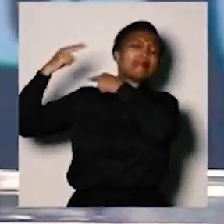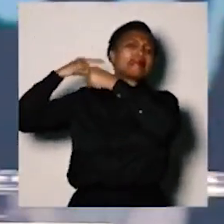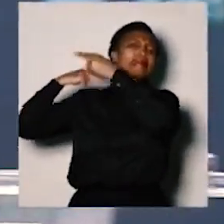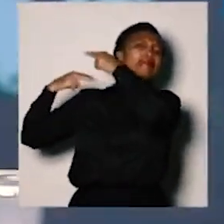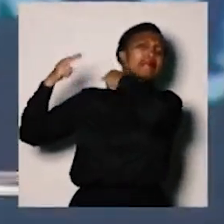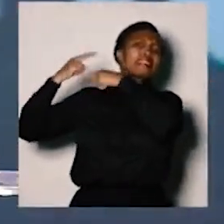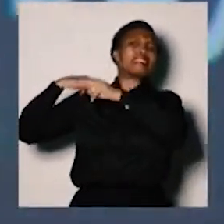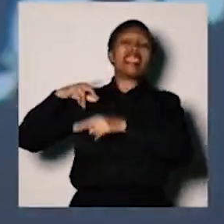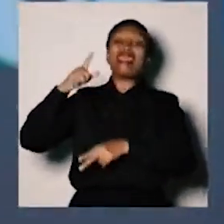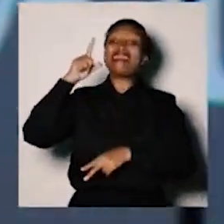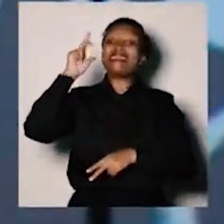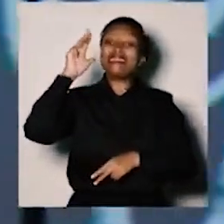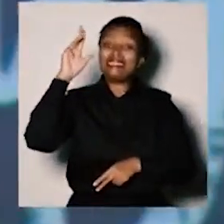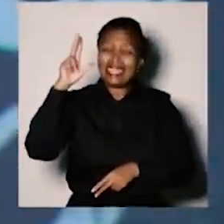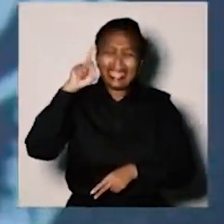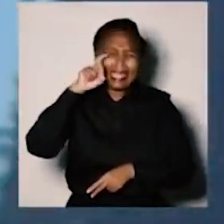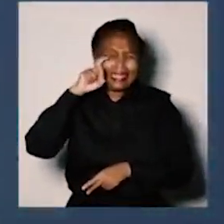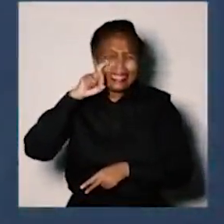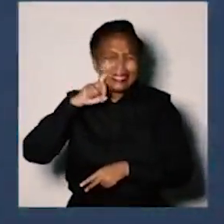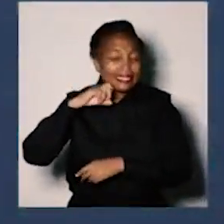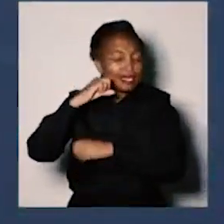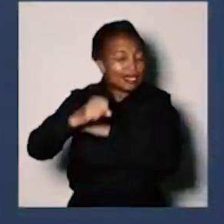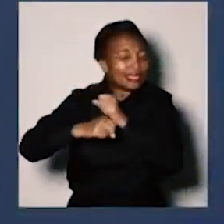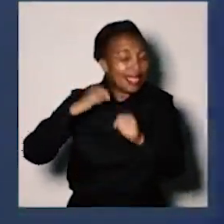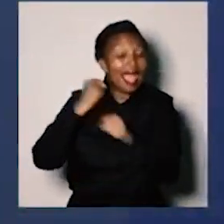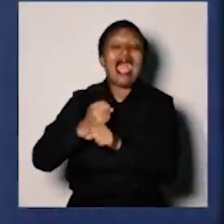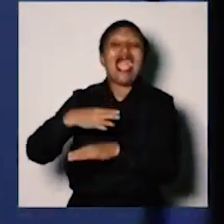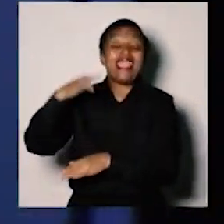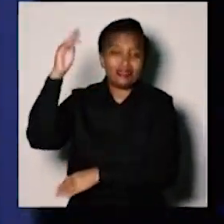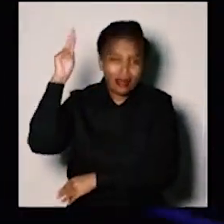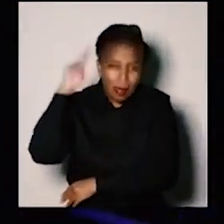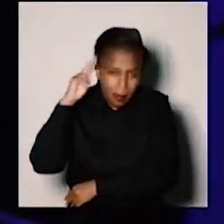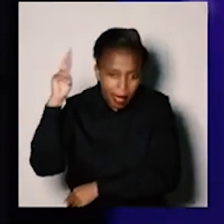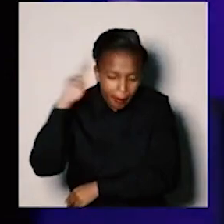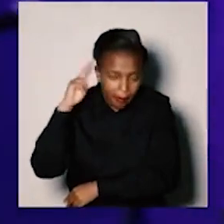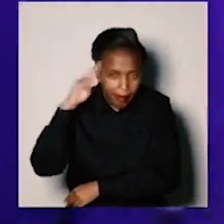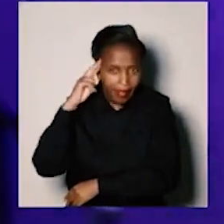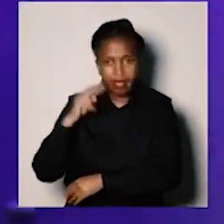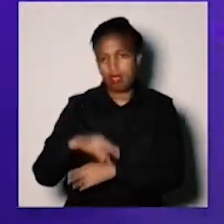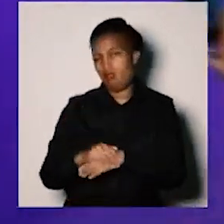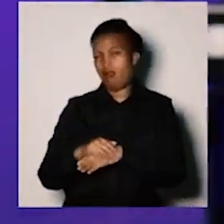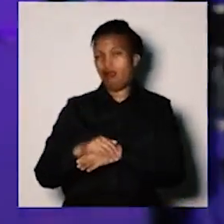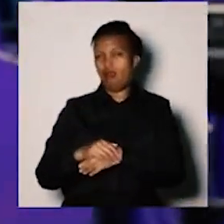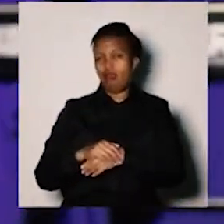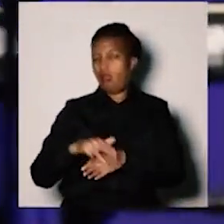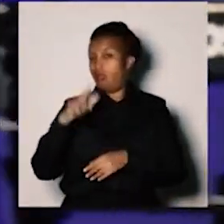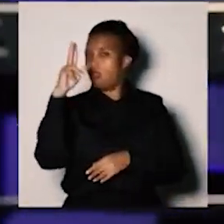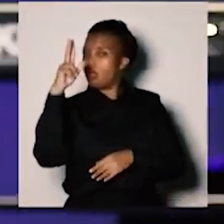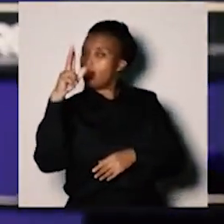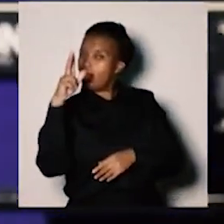9 years old. I still remember. 9 years old, when we went to